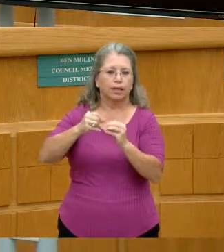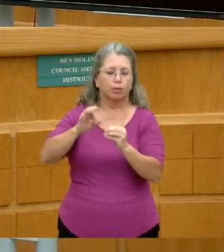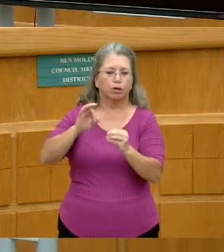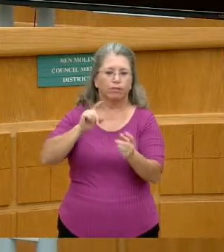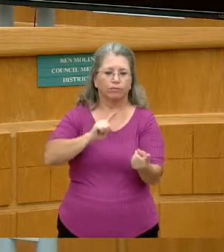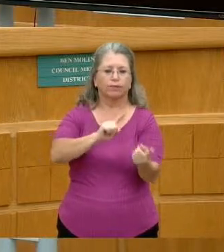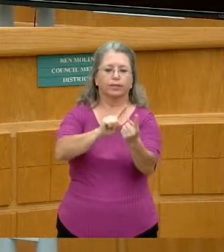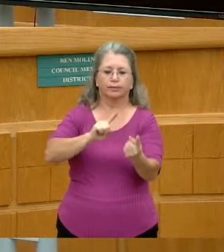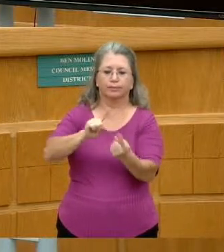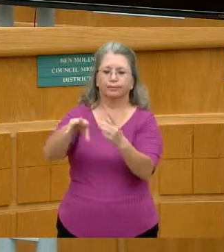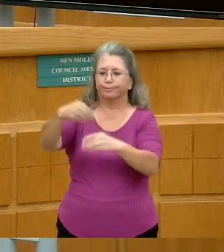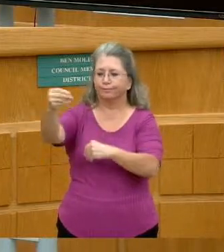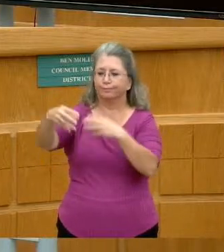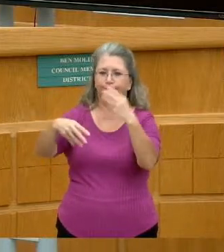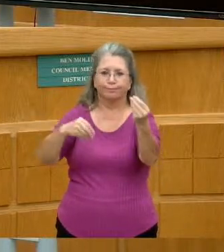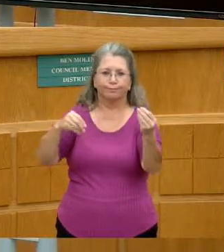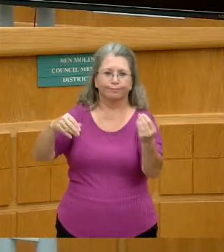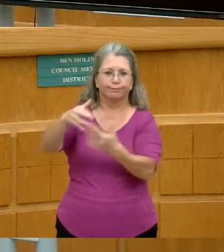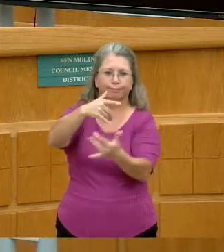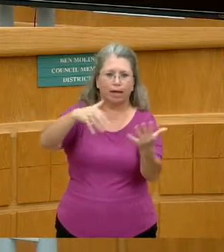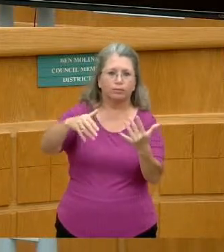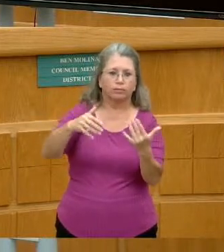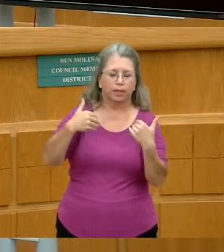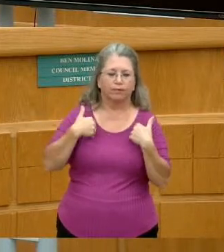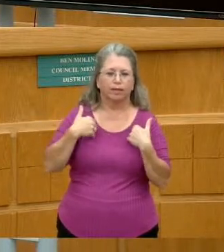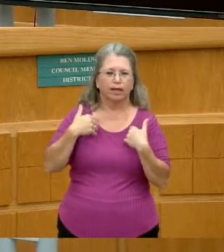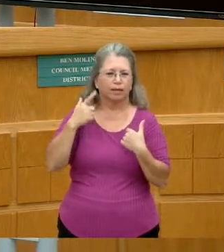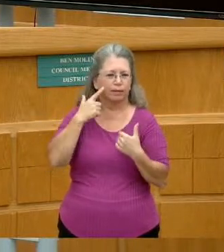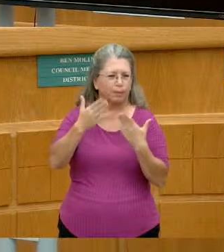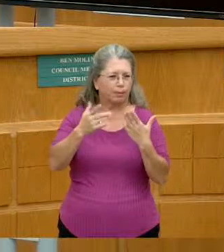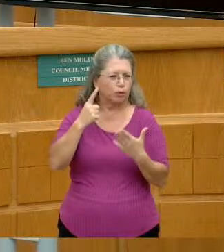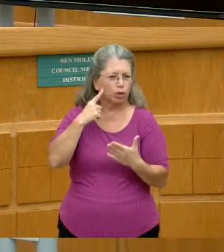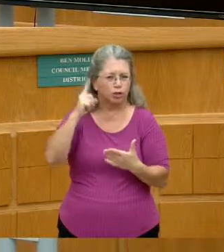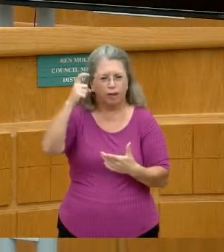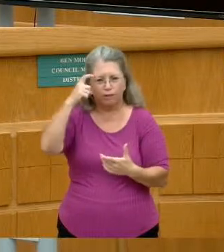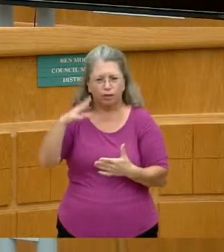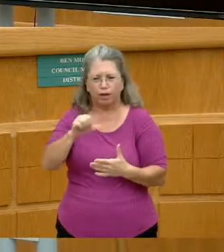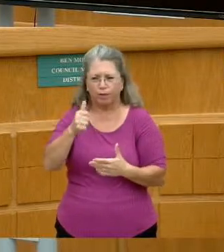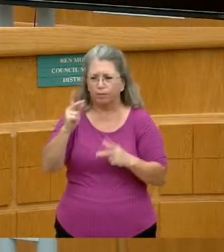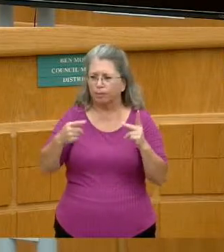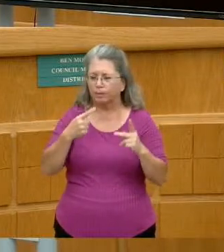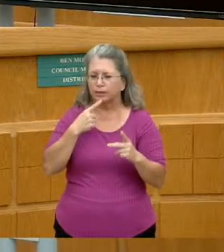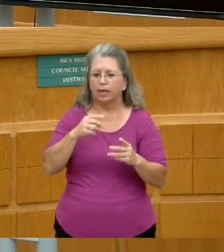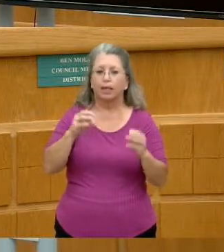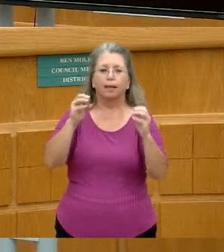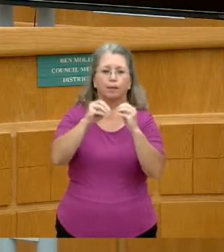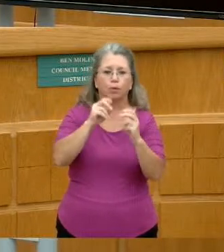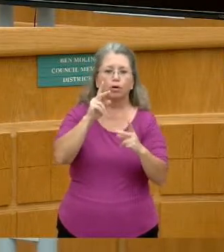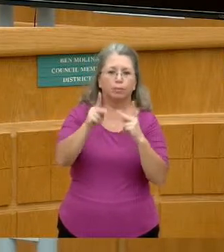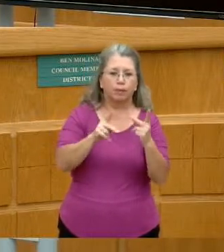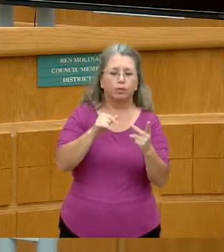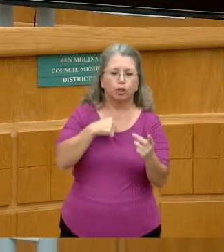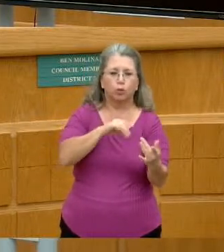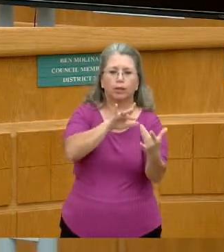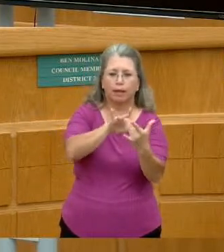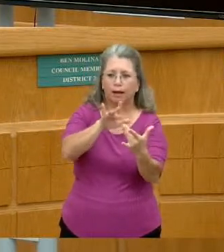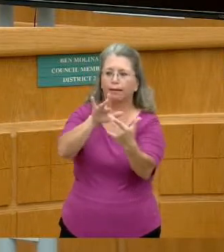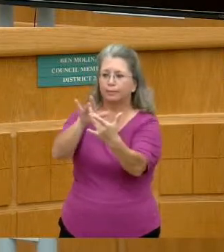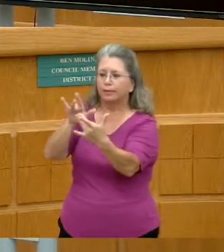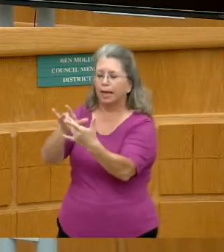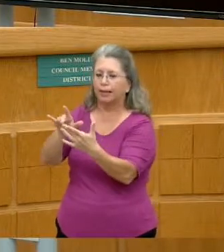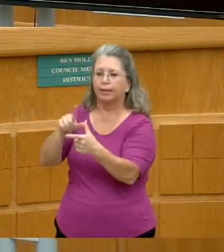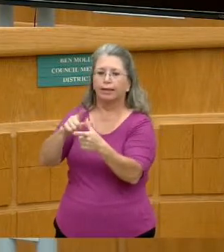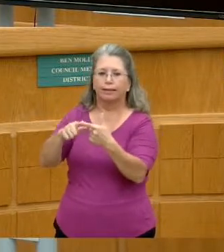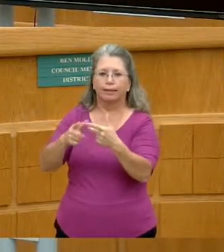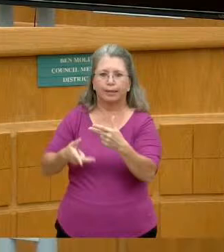heard the governor say, and maybe some of the other people that were up here say, that the more people you come in contact with, the higher probability is that